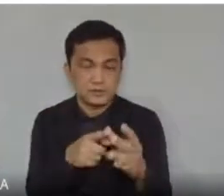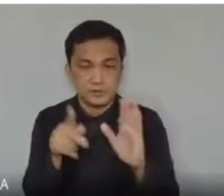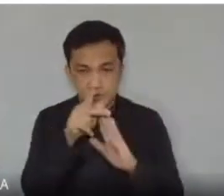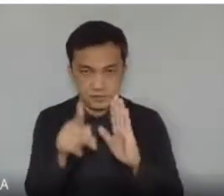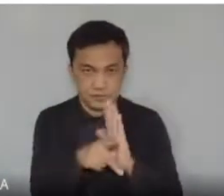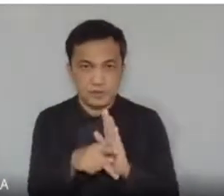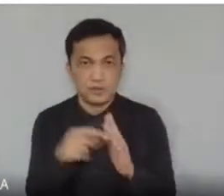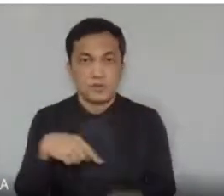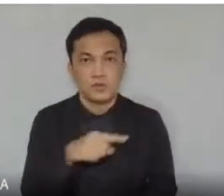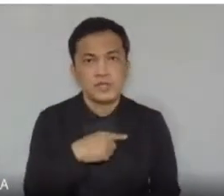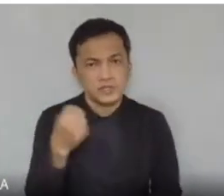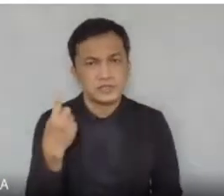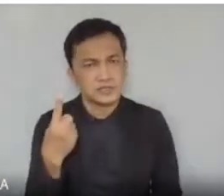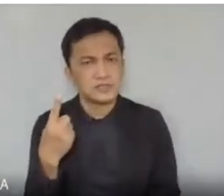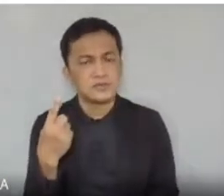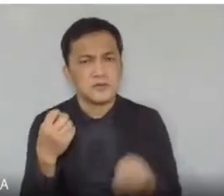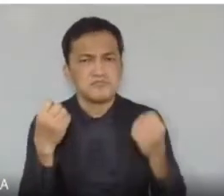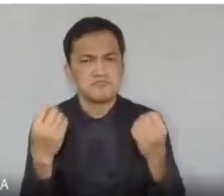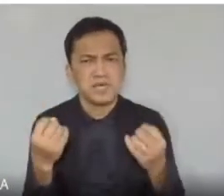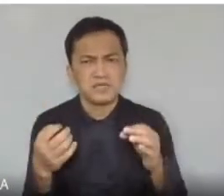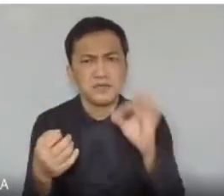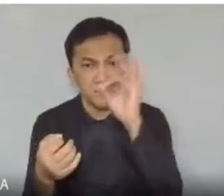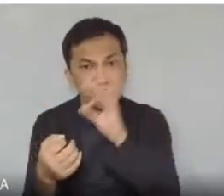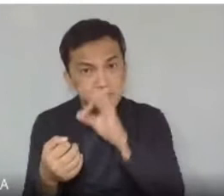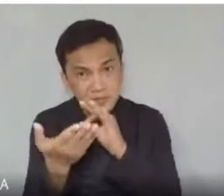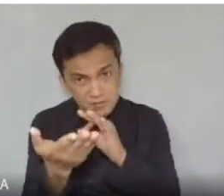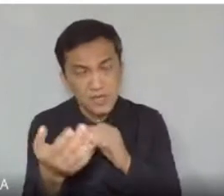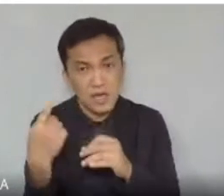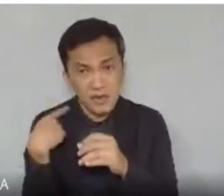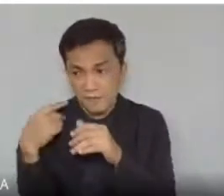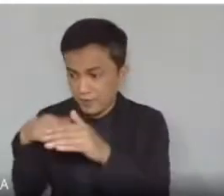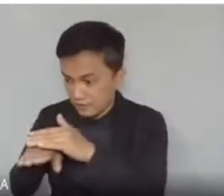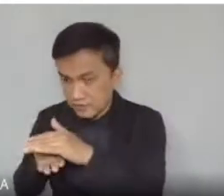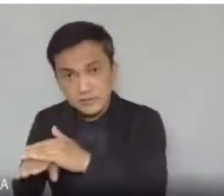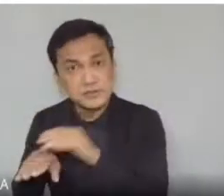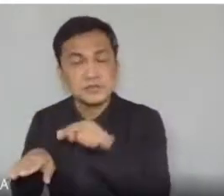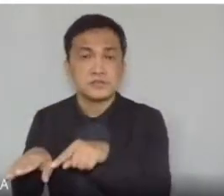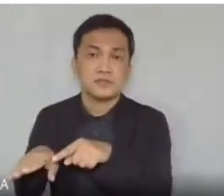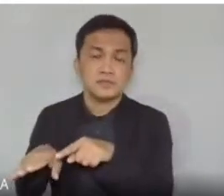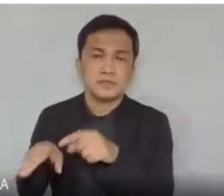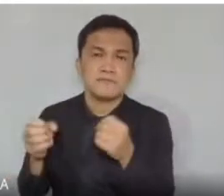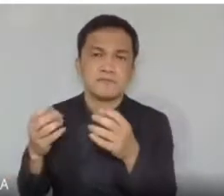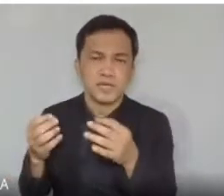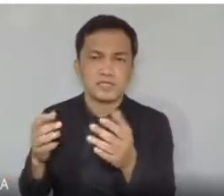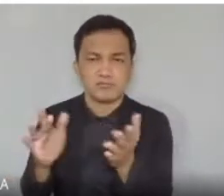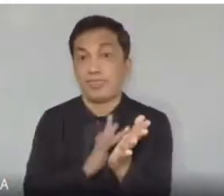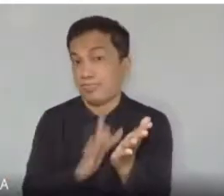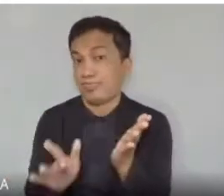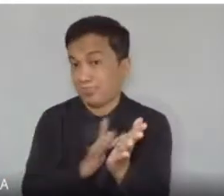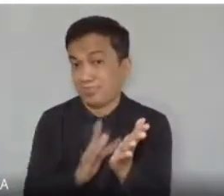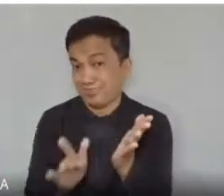their online information and even services such as telemedicine. Now, when we delve